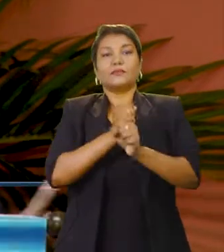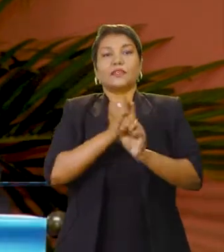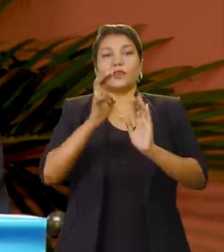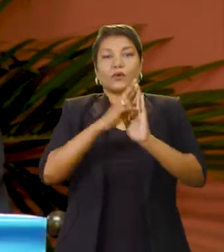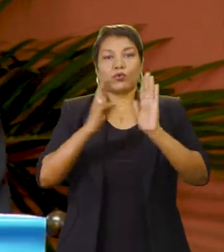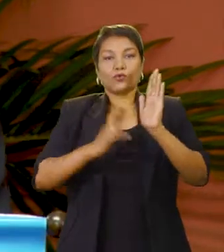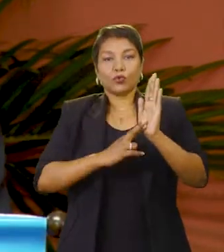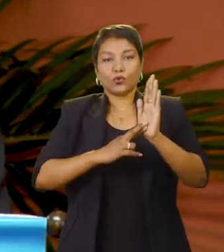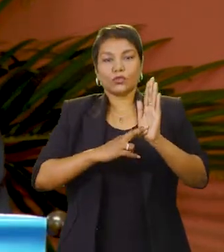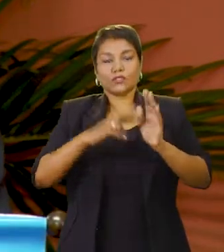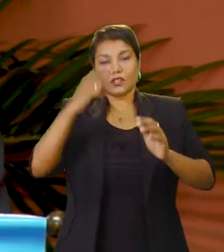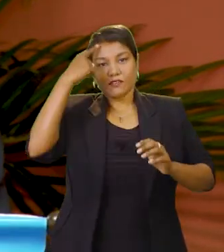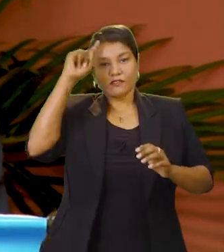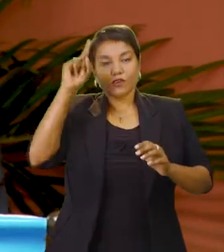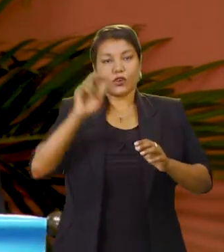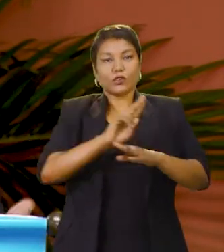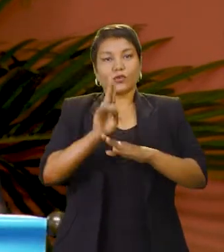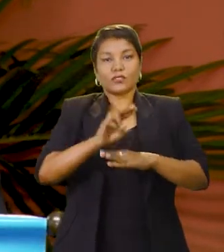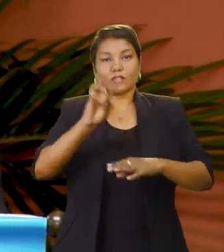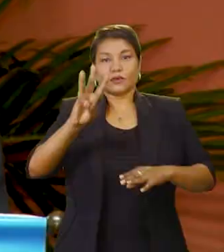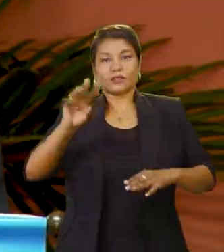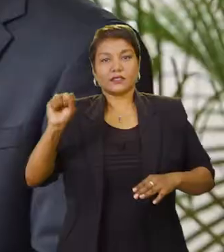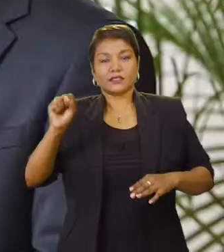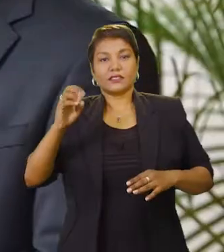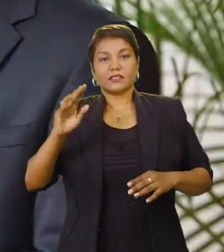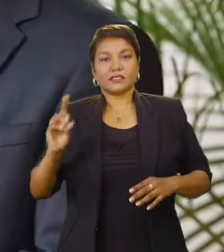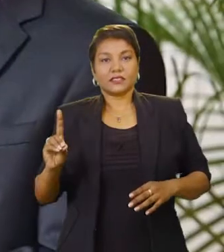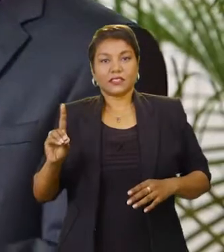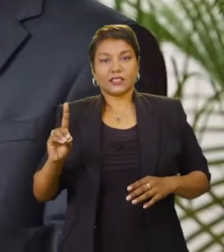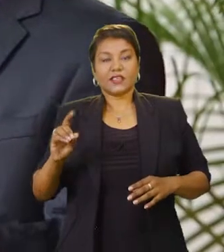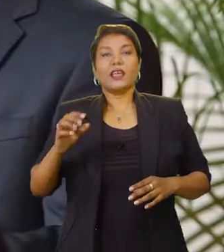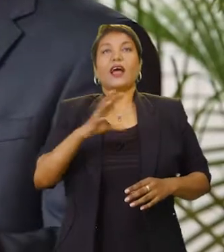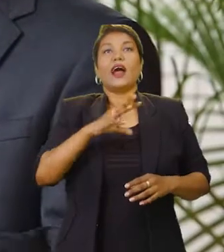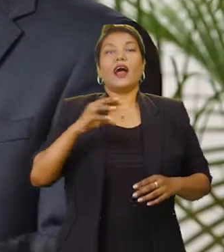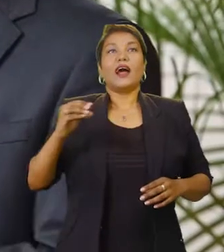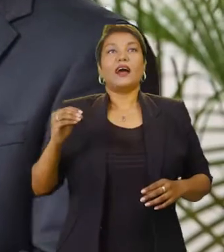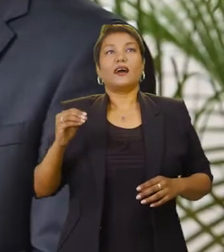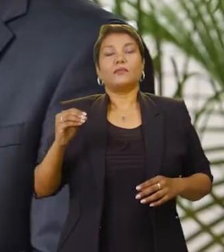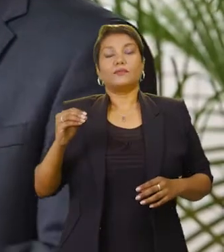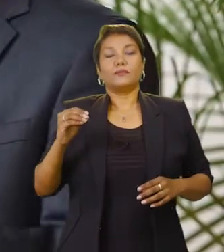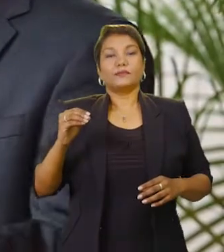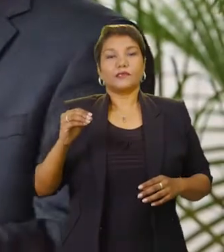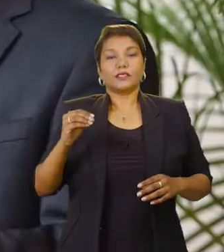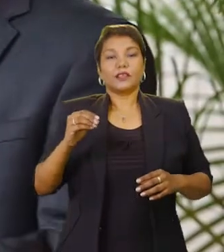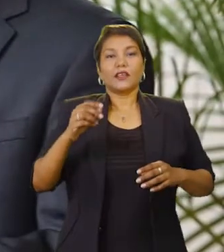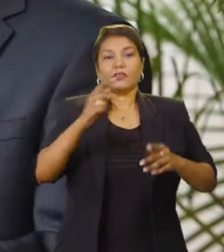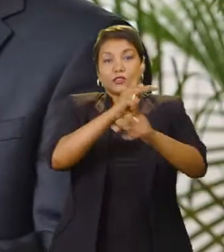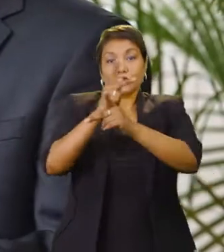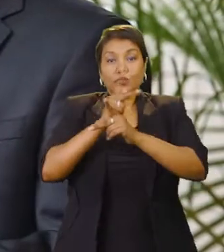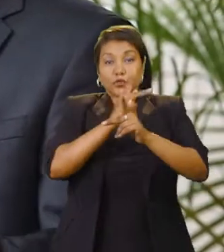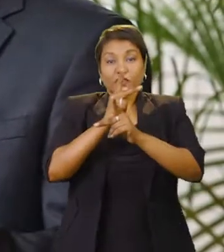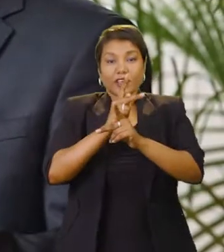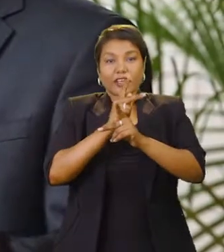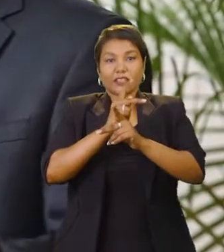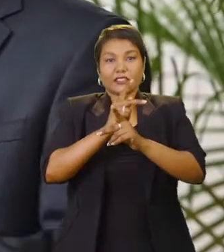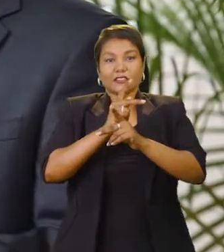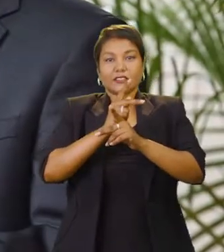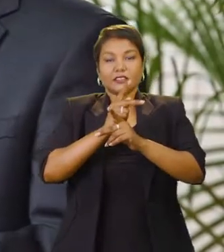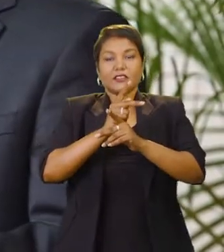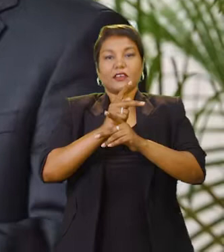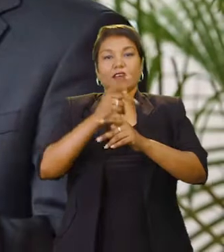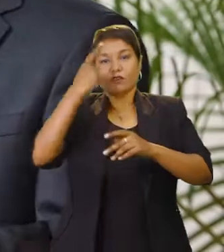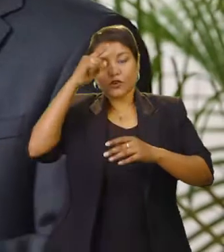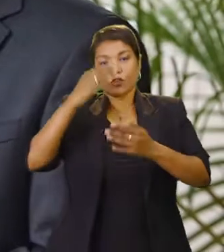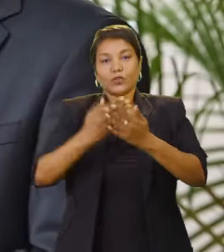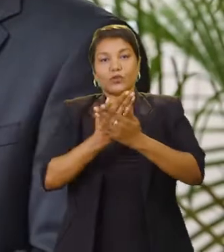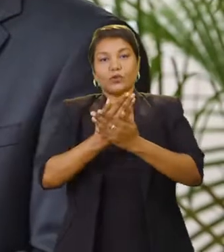regulatory oversight of white space devices in Trinidad and Tobago to allow for both its use and its managed use so that it doesn't